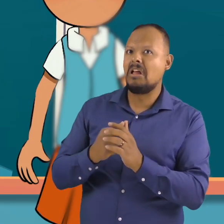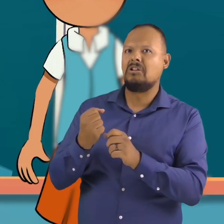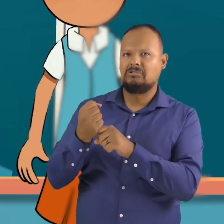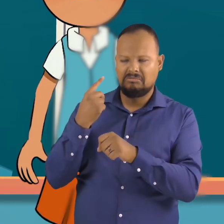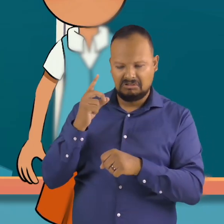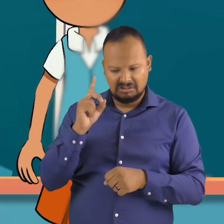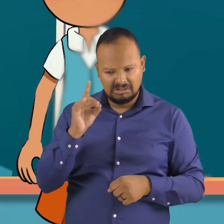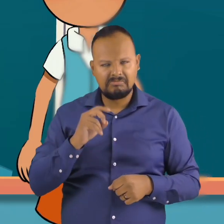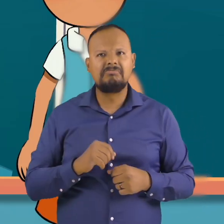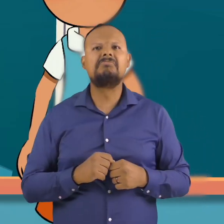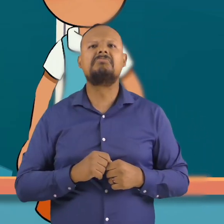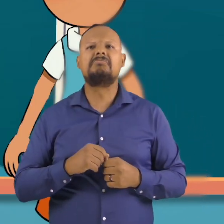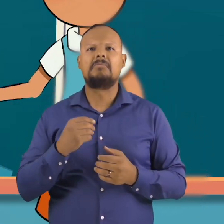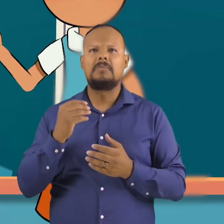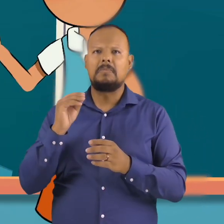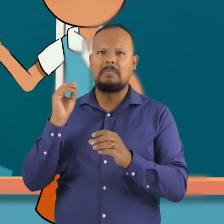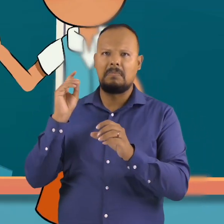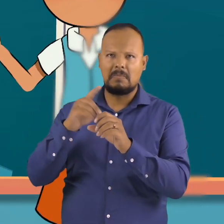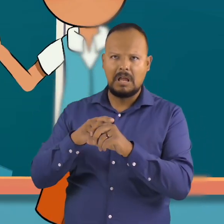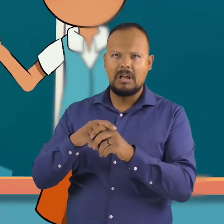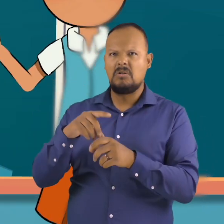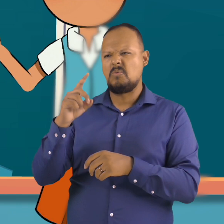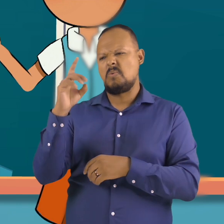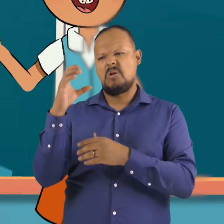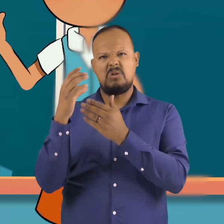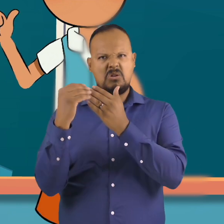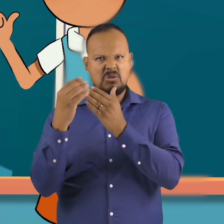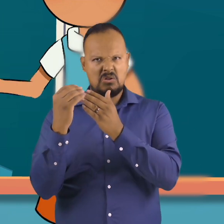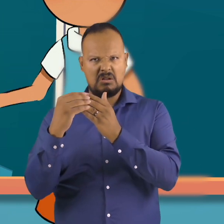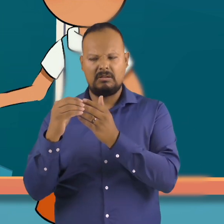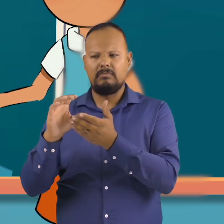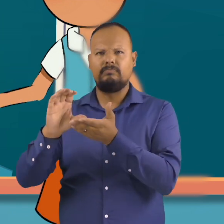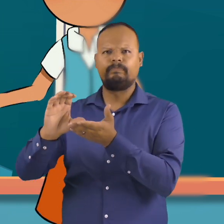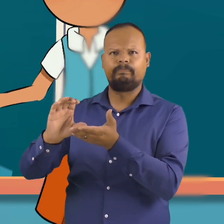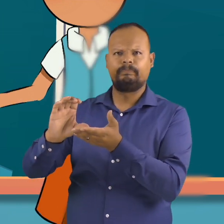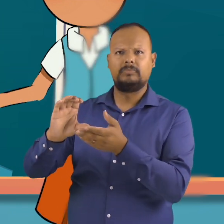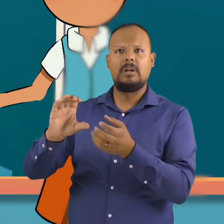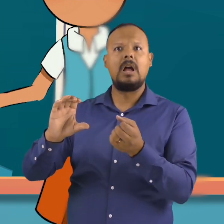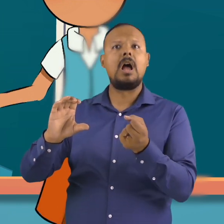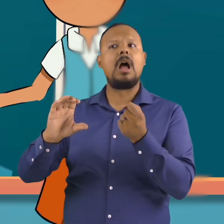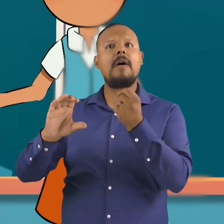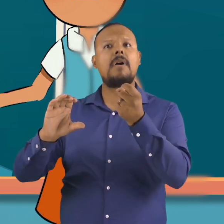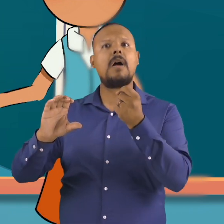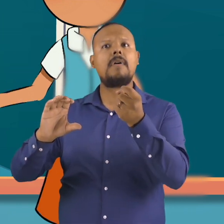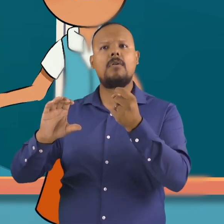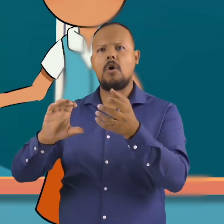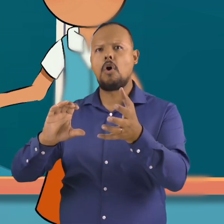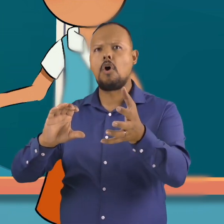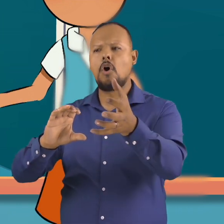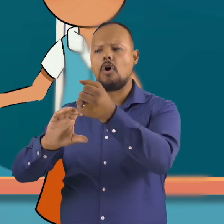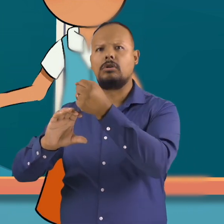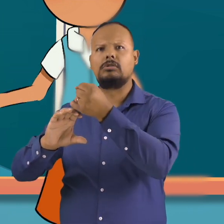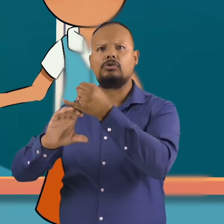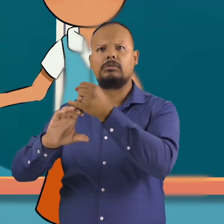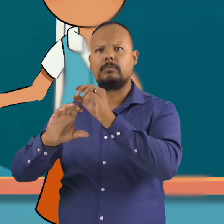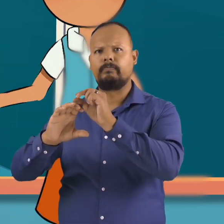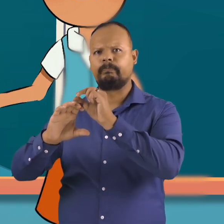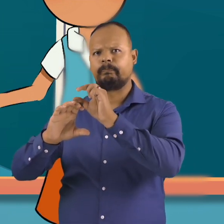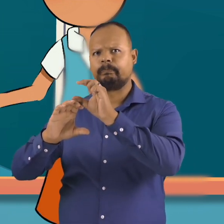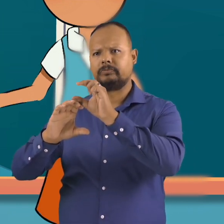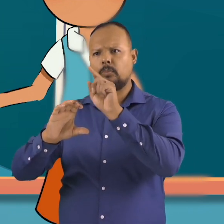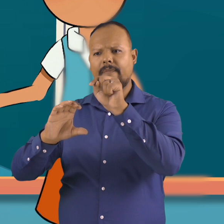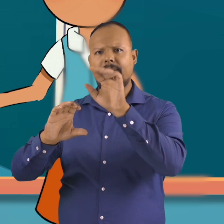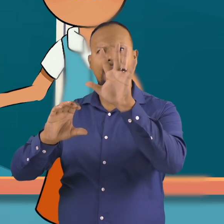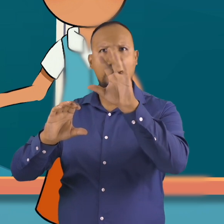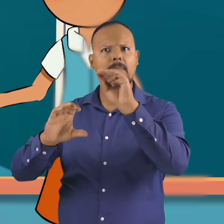$100 in the account and earns 1.5% yearly interest on that amount.